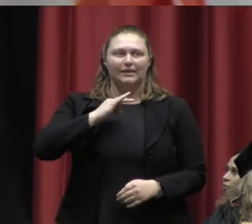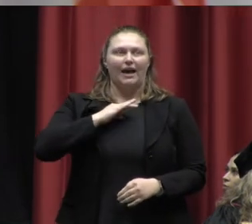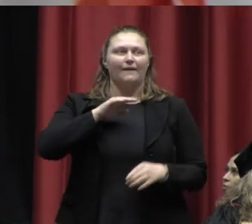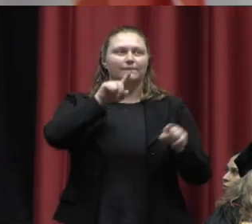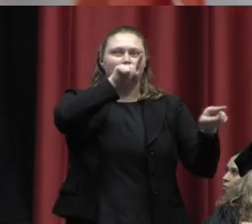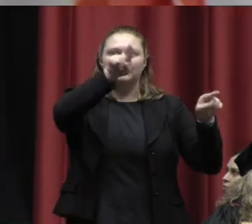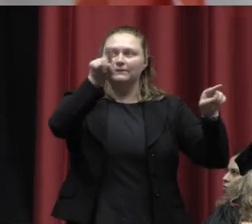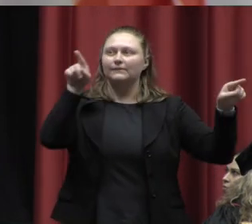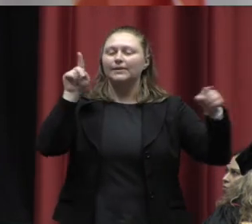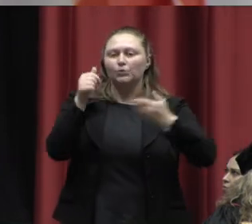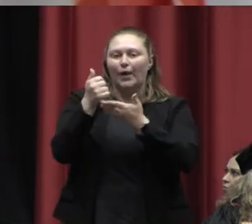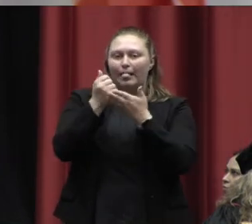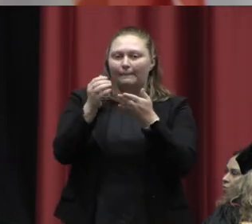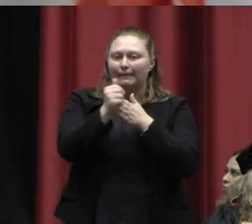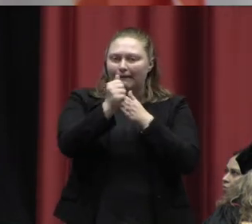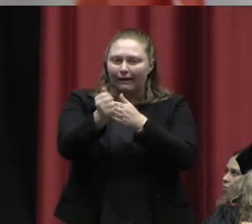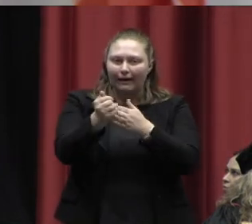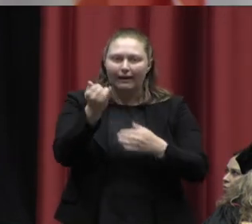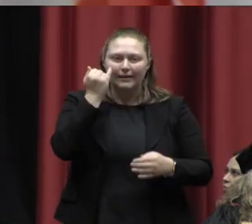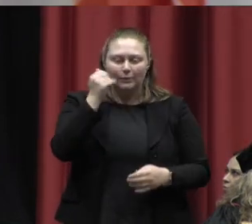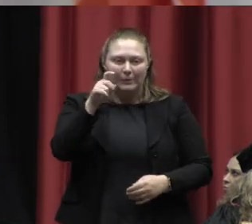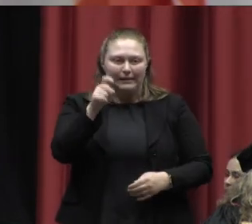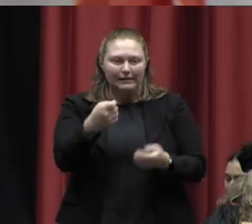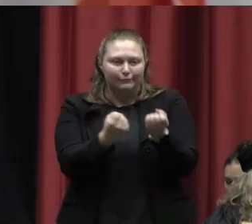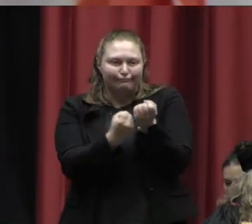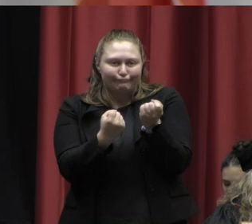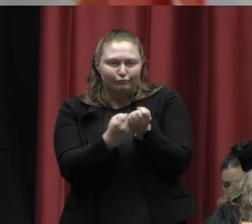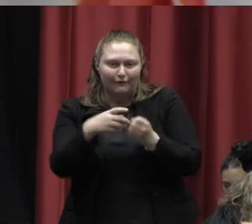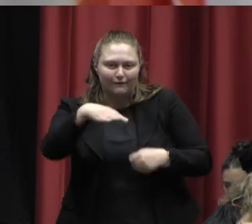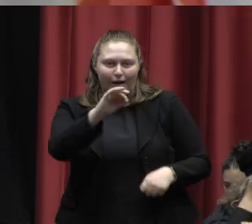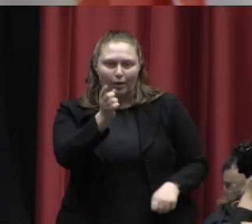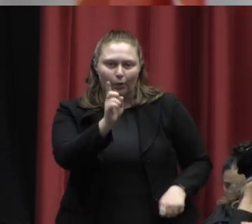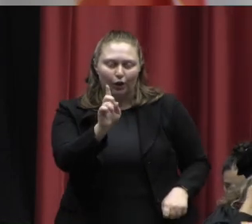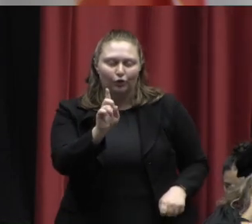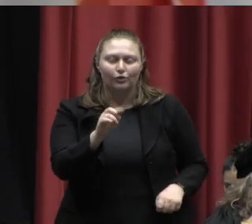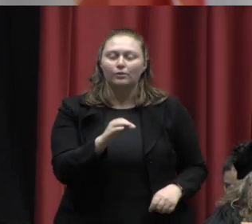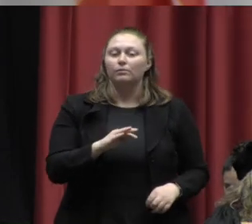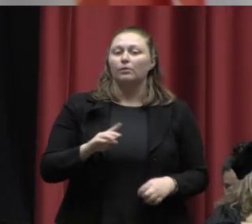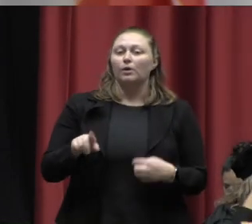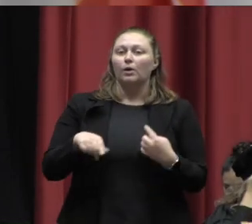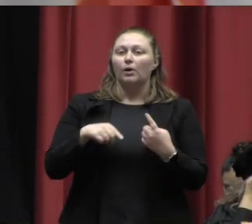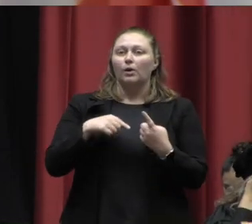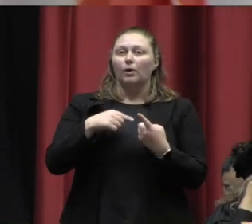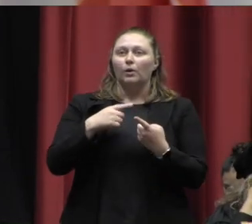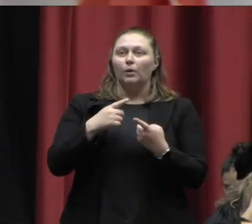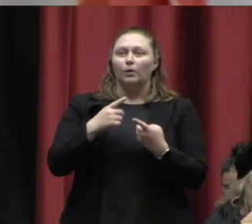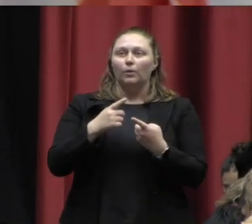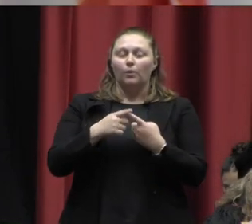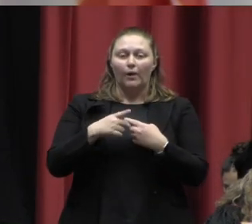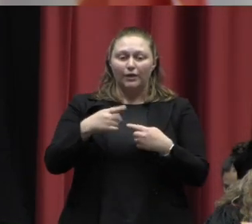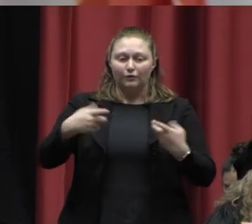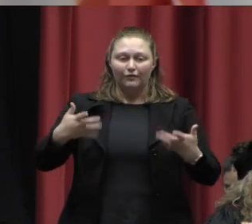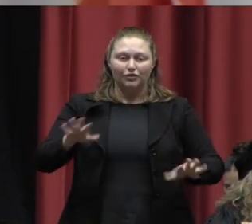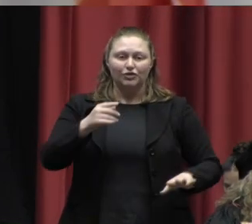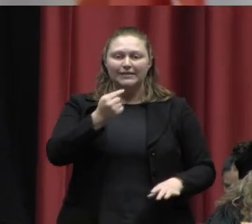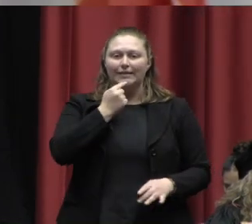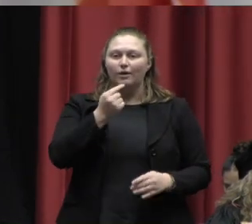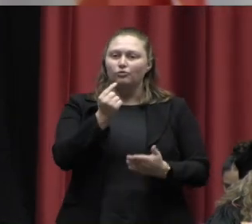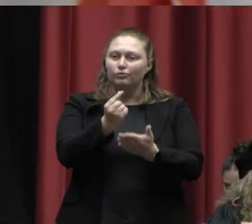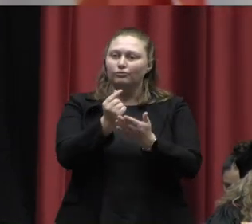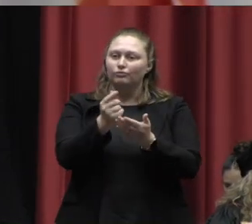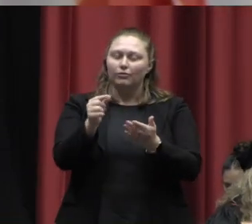help you in finding that location. Once again, congratulations to all